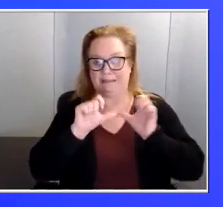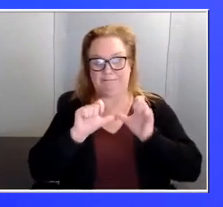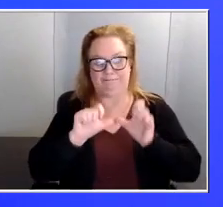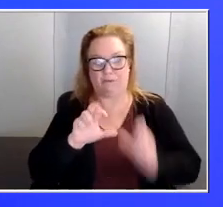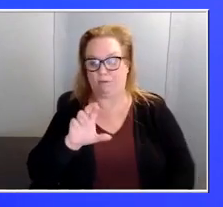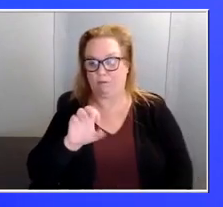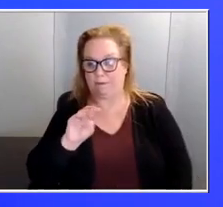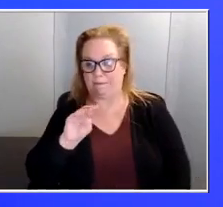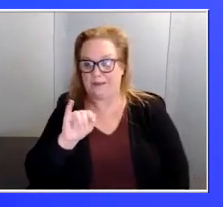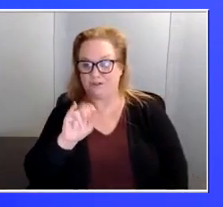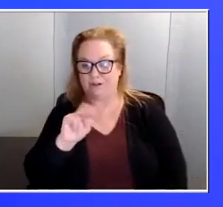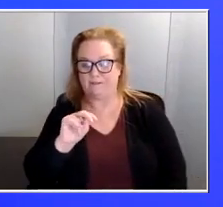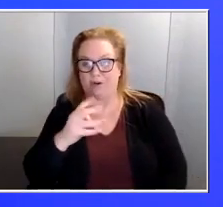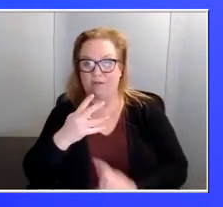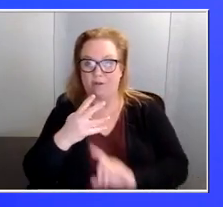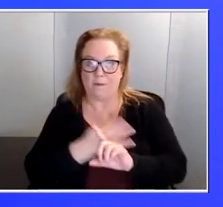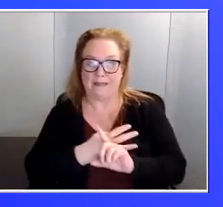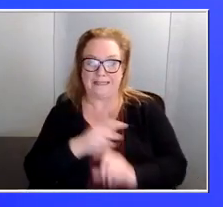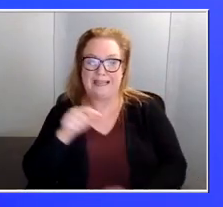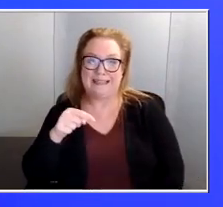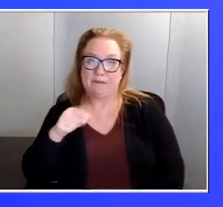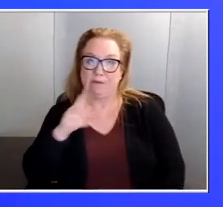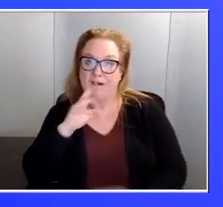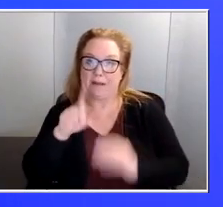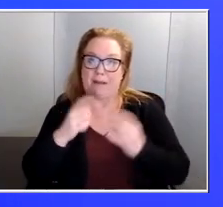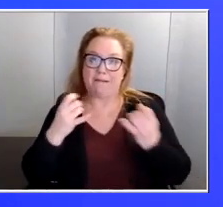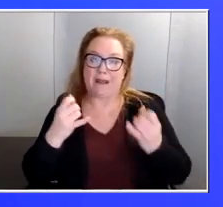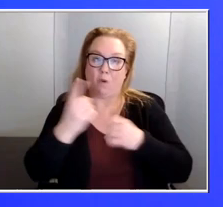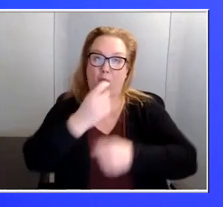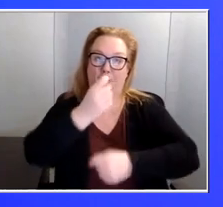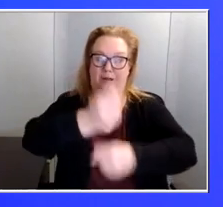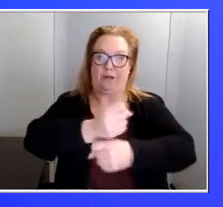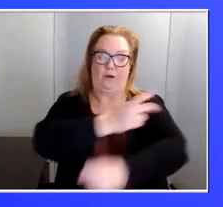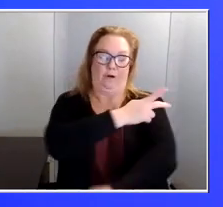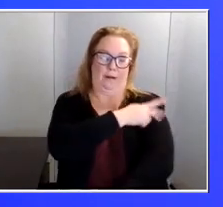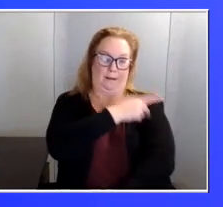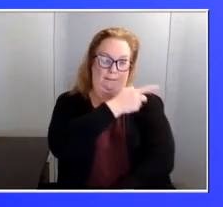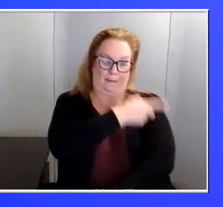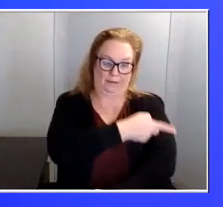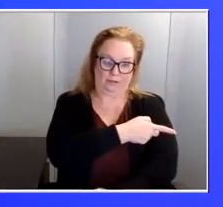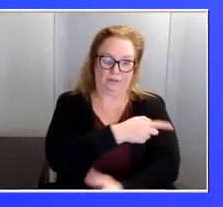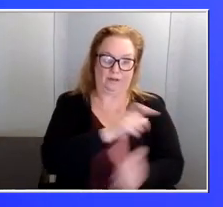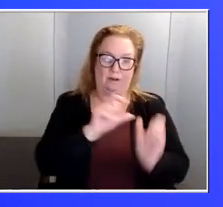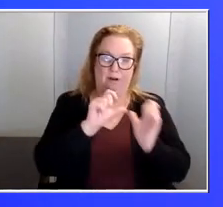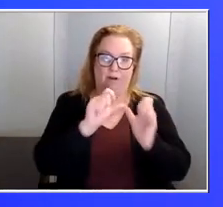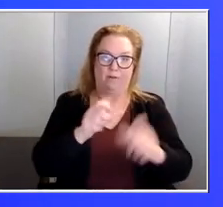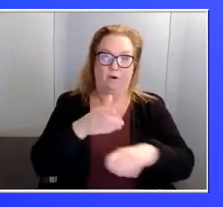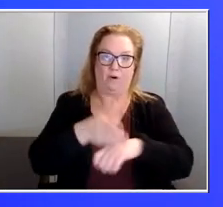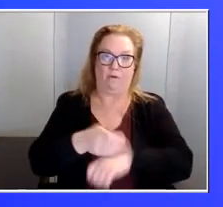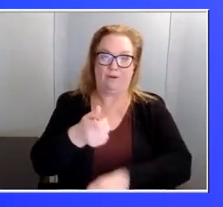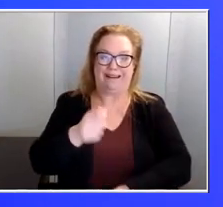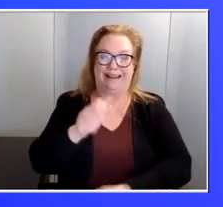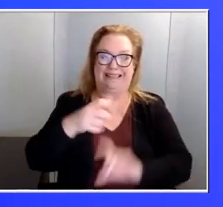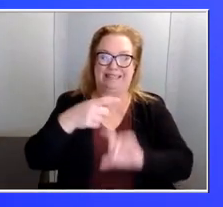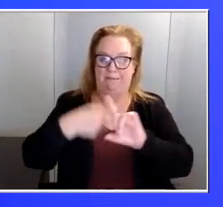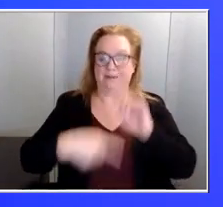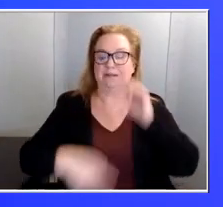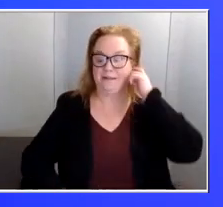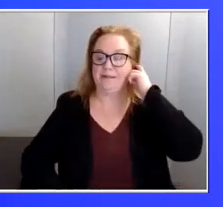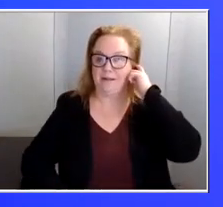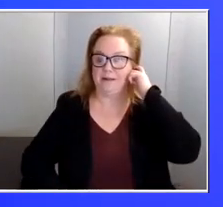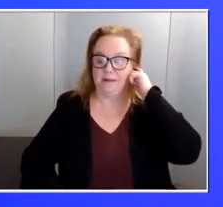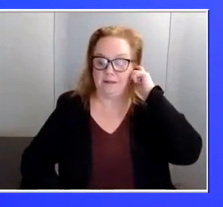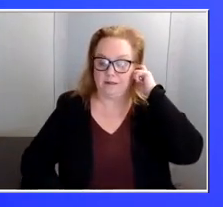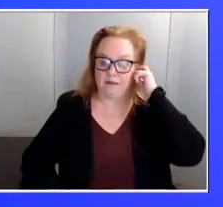talking about a year moving it to stay in remission, and patients who got into a deeper response, they can stay in remission for over 19 months. So I